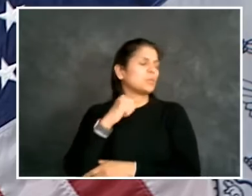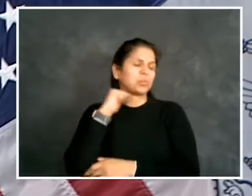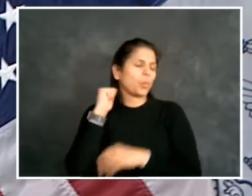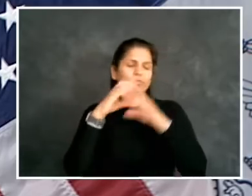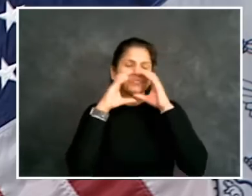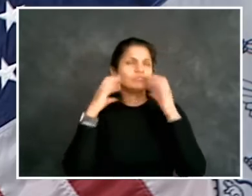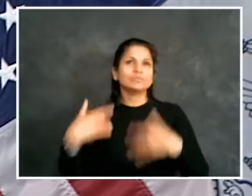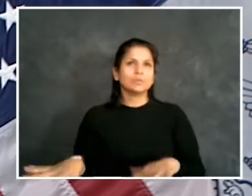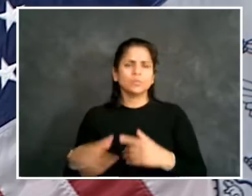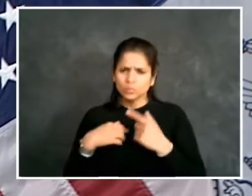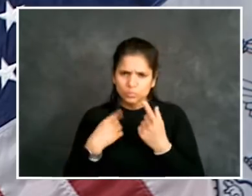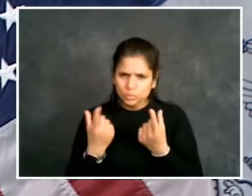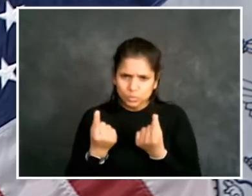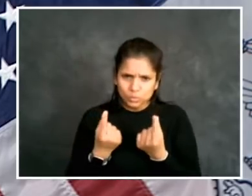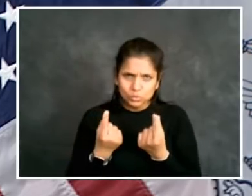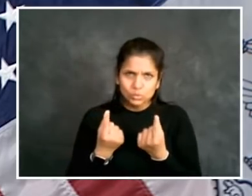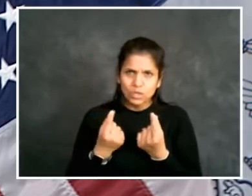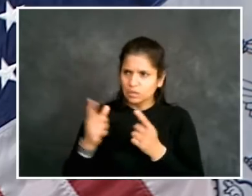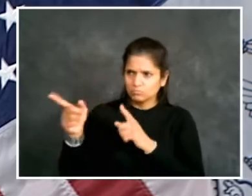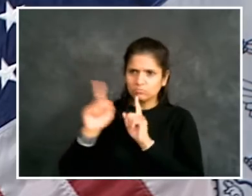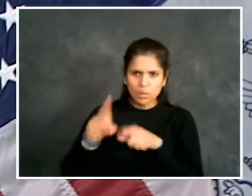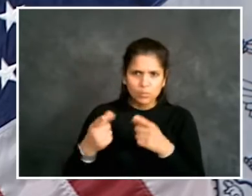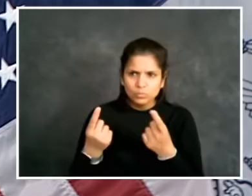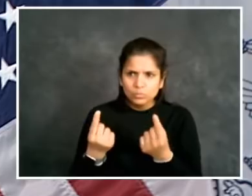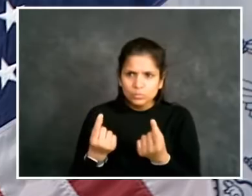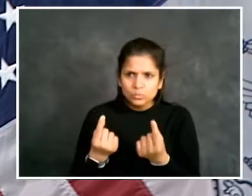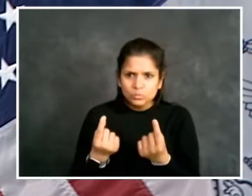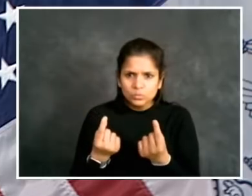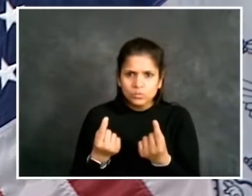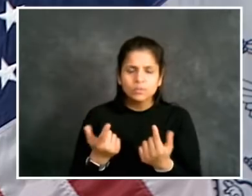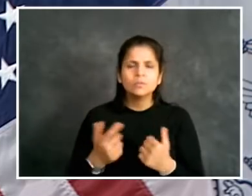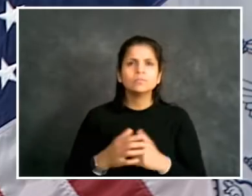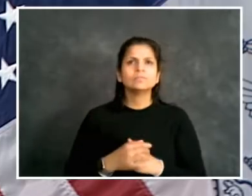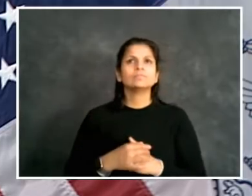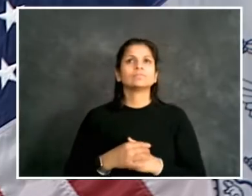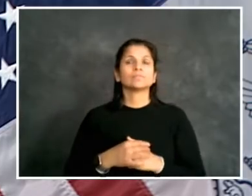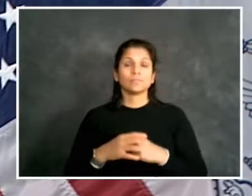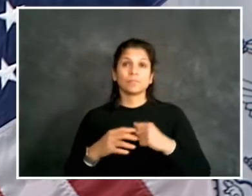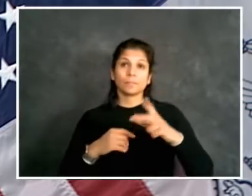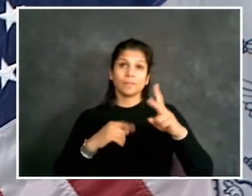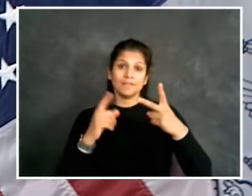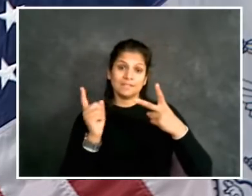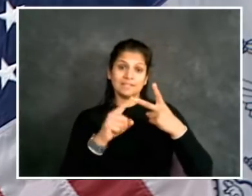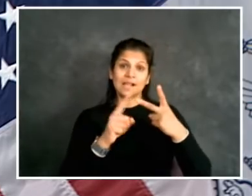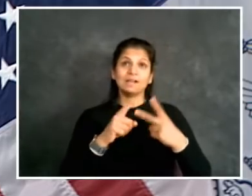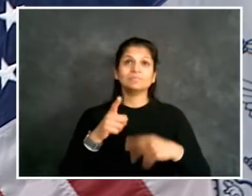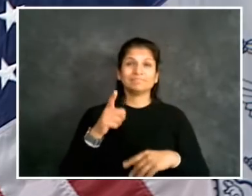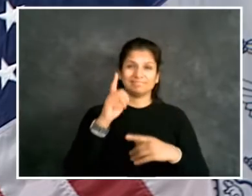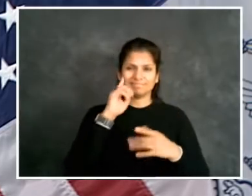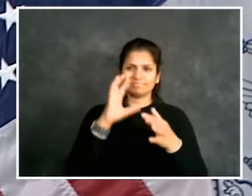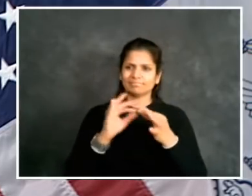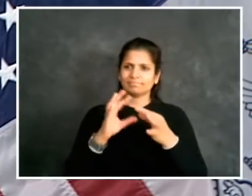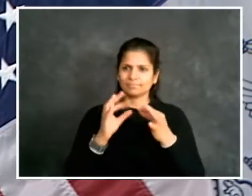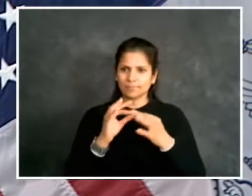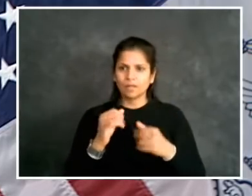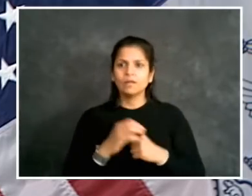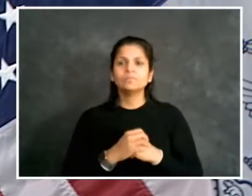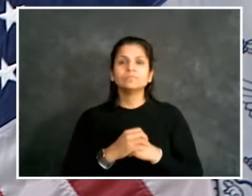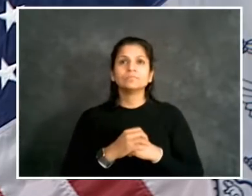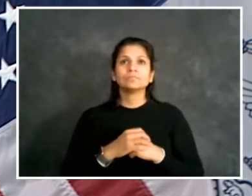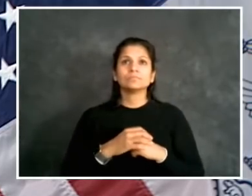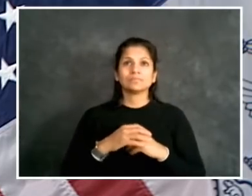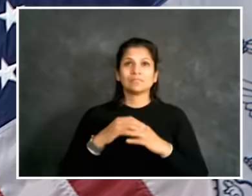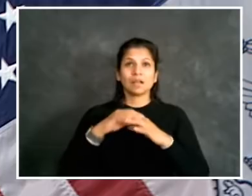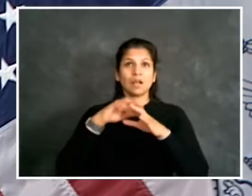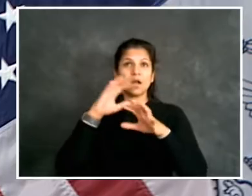you said that applied to large gatherings. I think you said hundreds, but you also said thousands. Can you specify what's the threshold for when there's